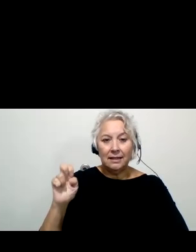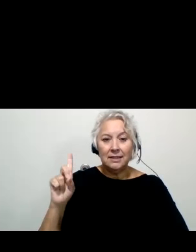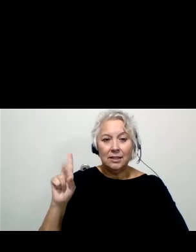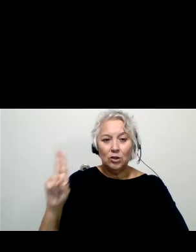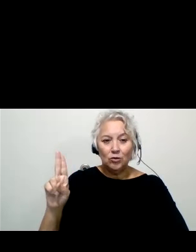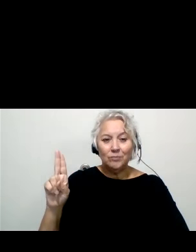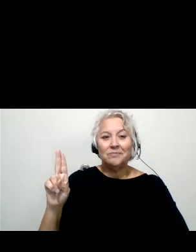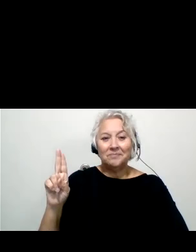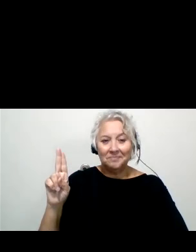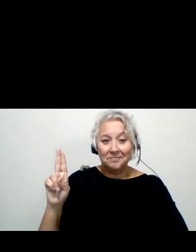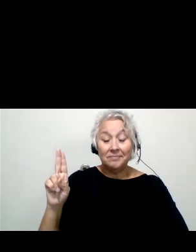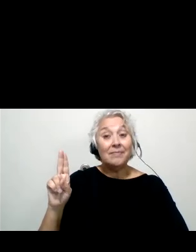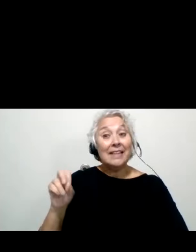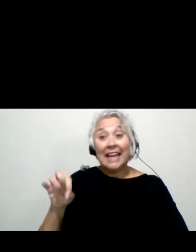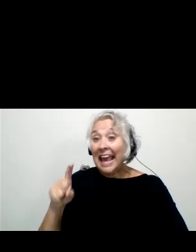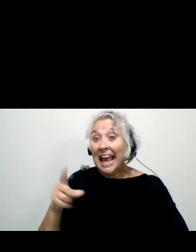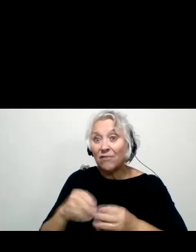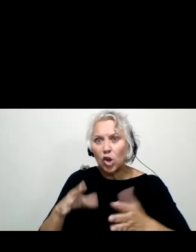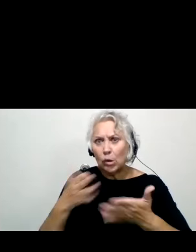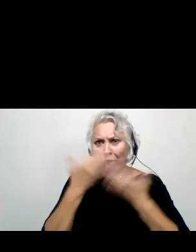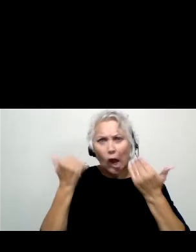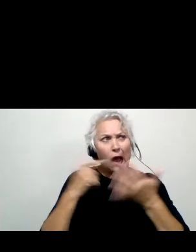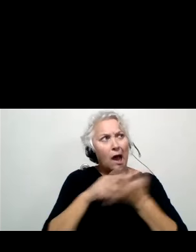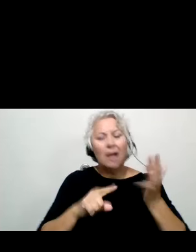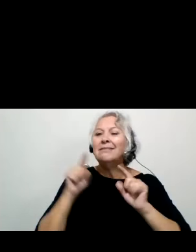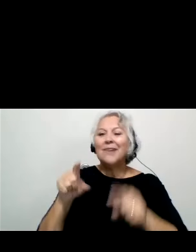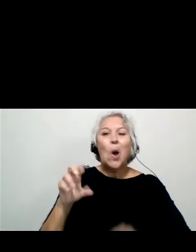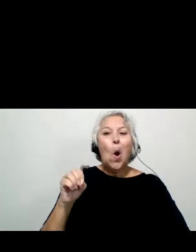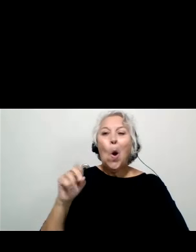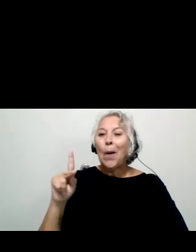@okstate.edu. And if you lose all of that, go to